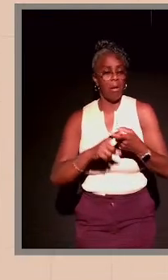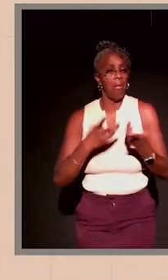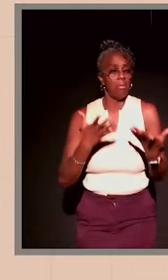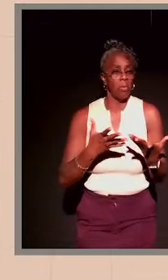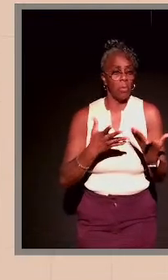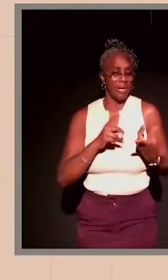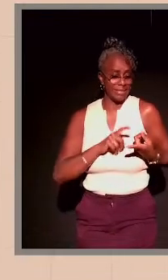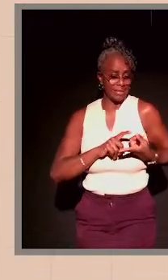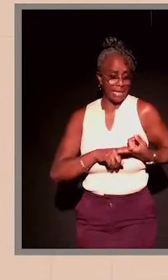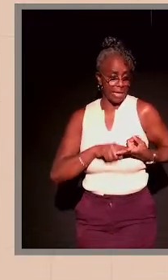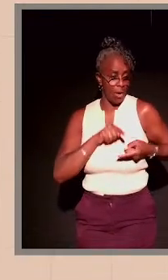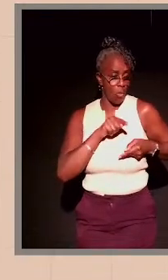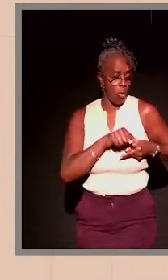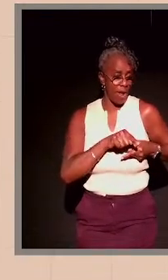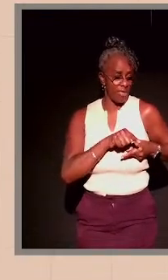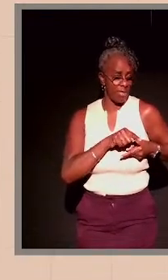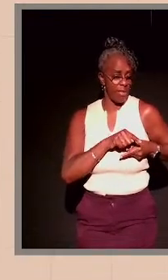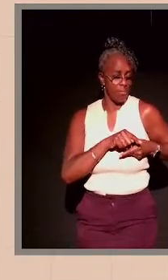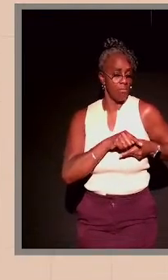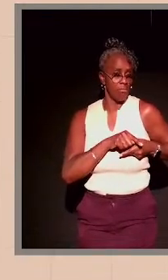with the default settings.